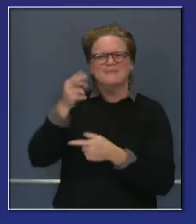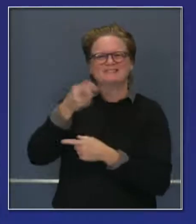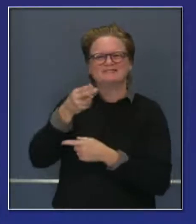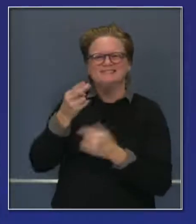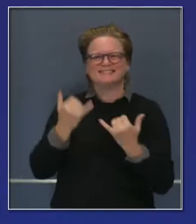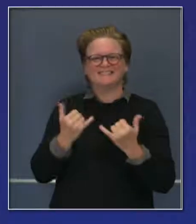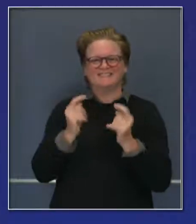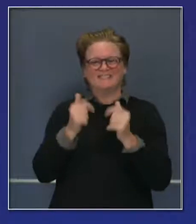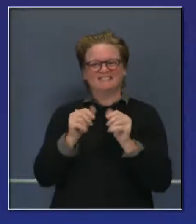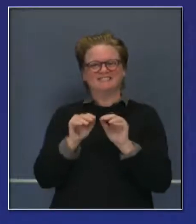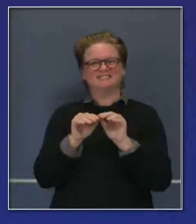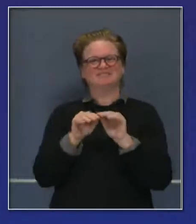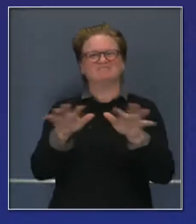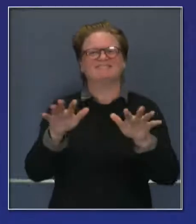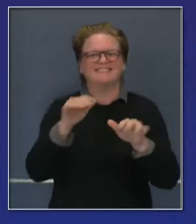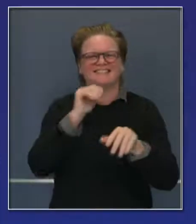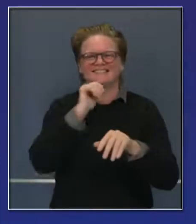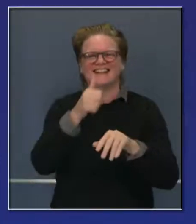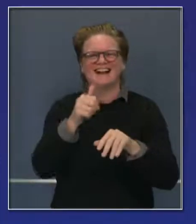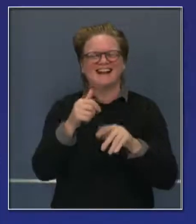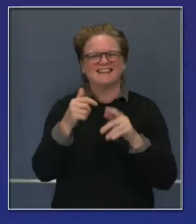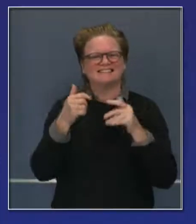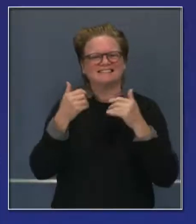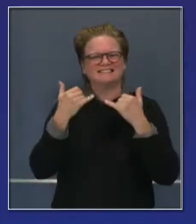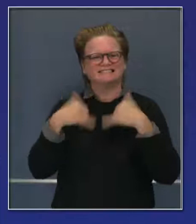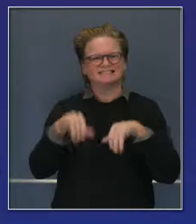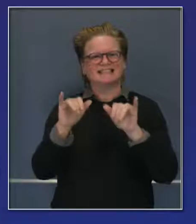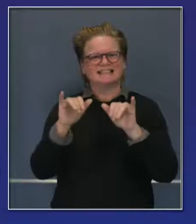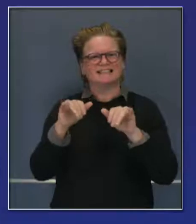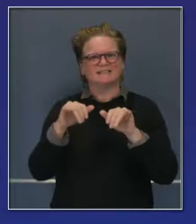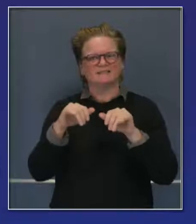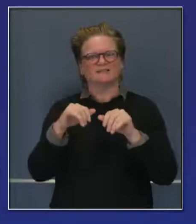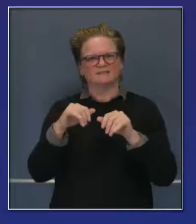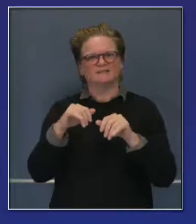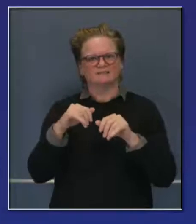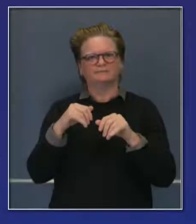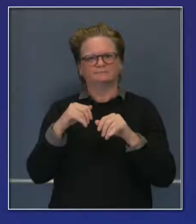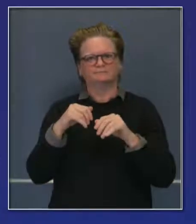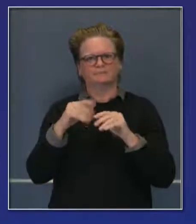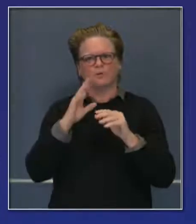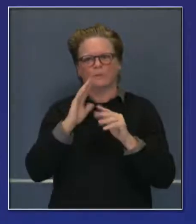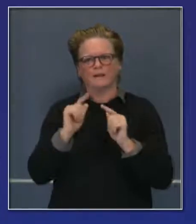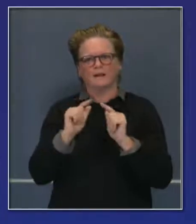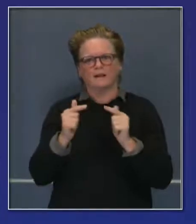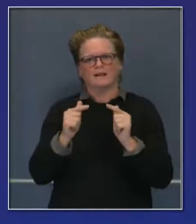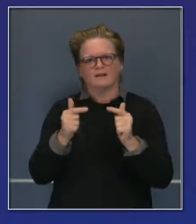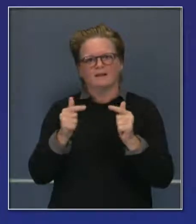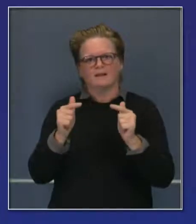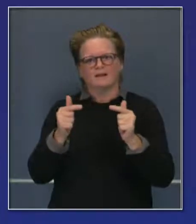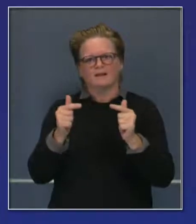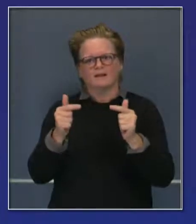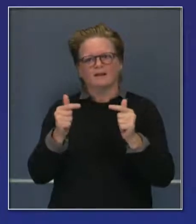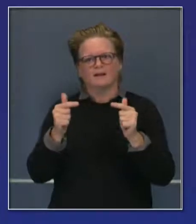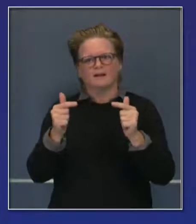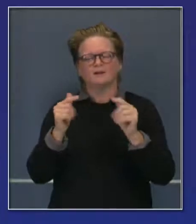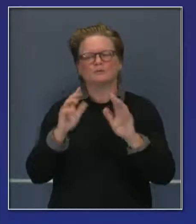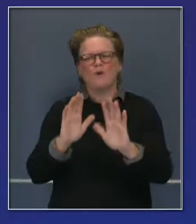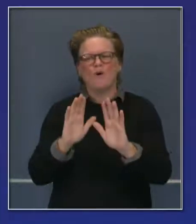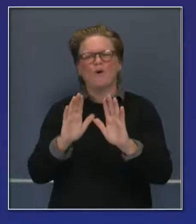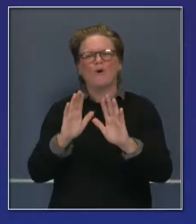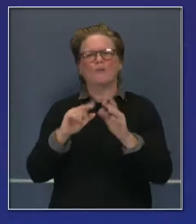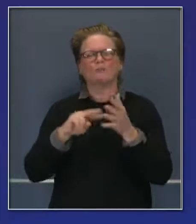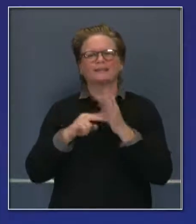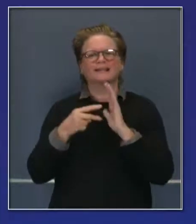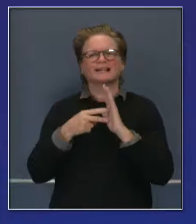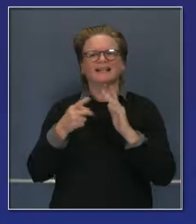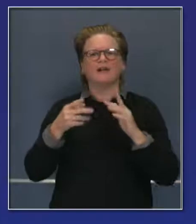let's get Uncle Joe, who I know has a heart condition, let's get him back in with the grandkids because they haven't seen each other in a year. We've got to be careful. You've got to